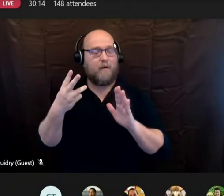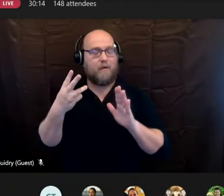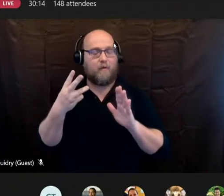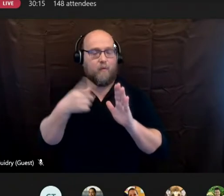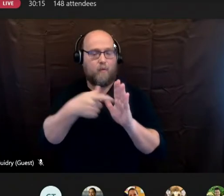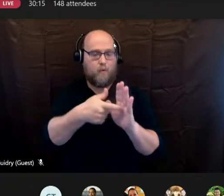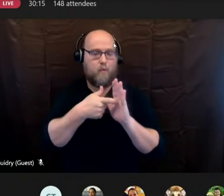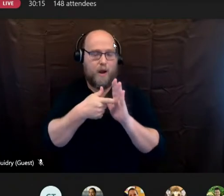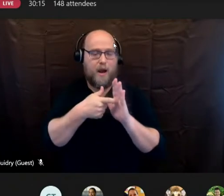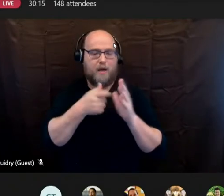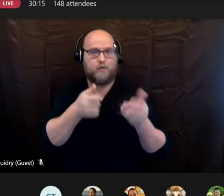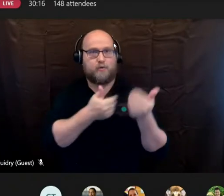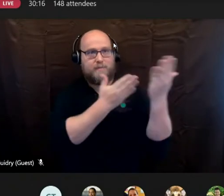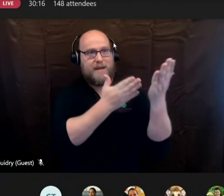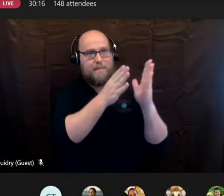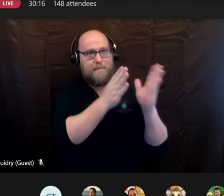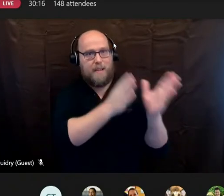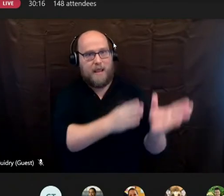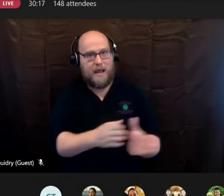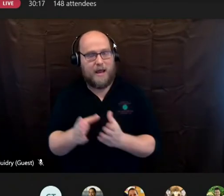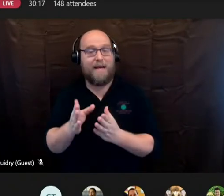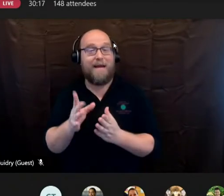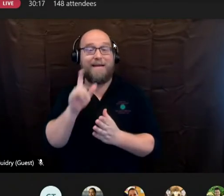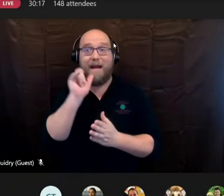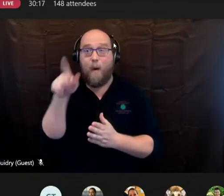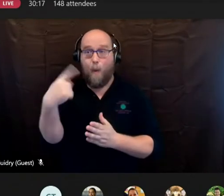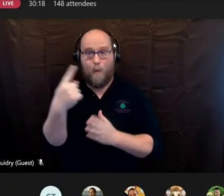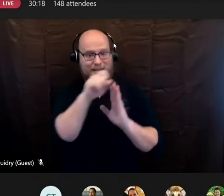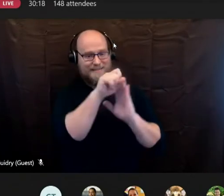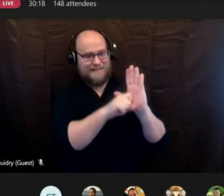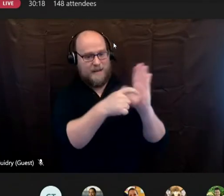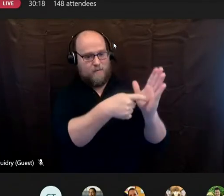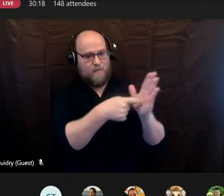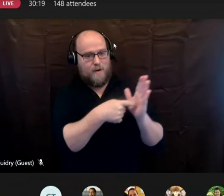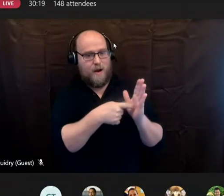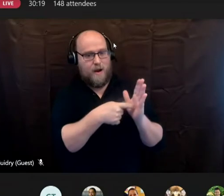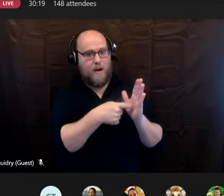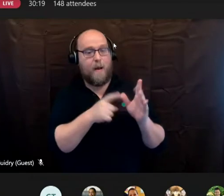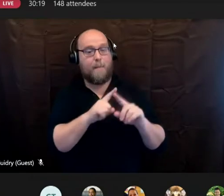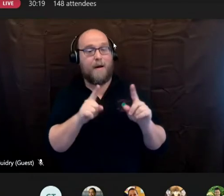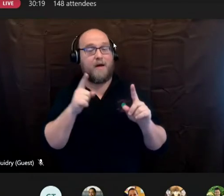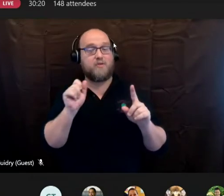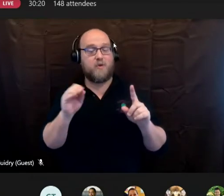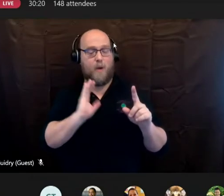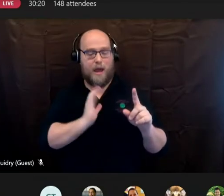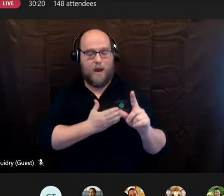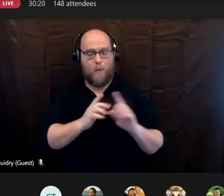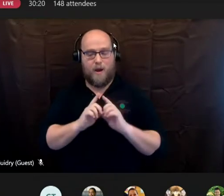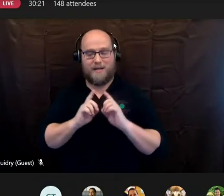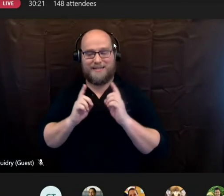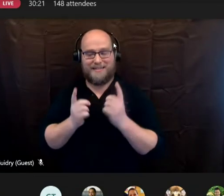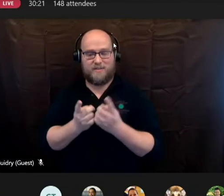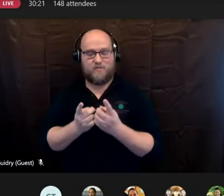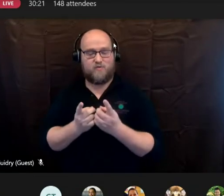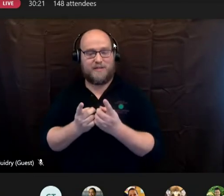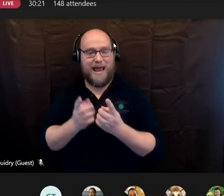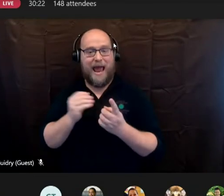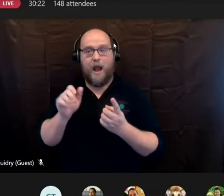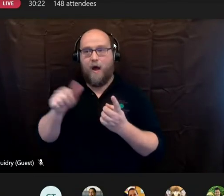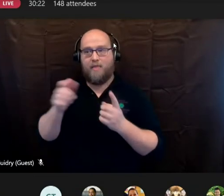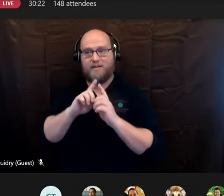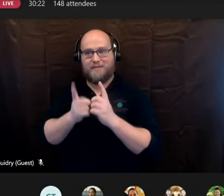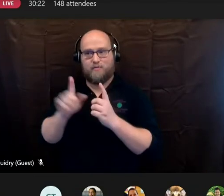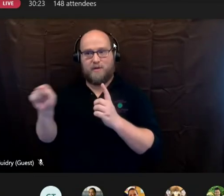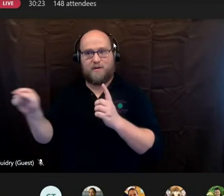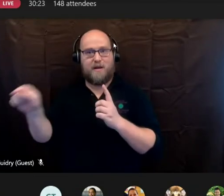from the state, but also so that our district and other districts throughout the state can receive federal relief funds known